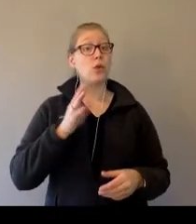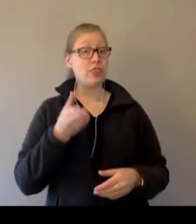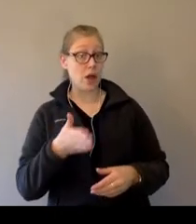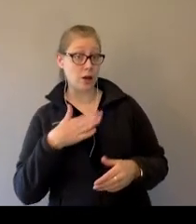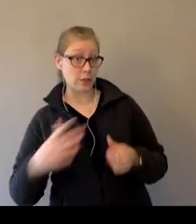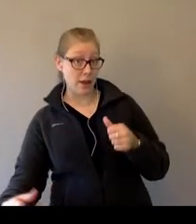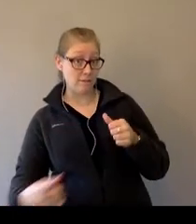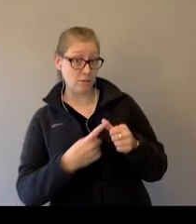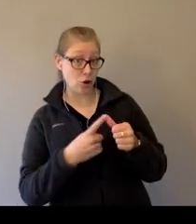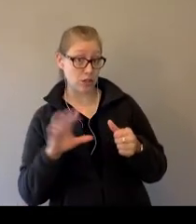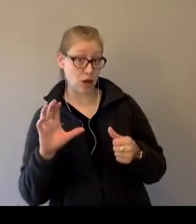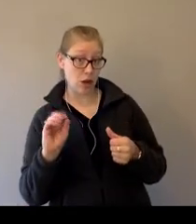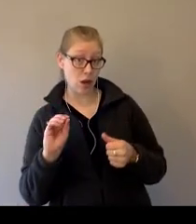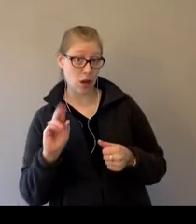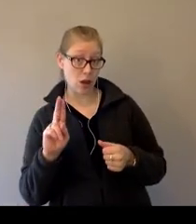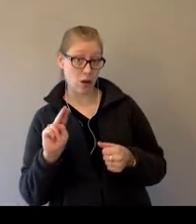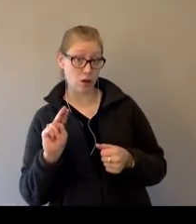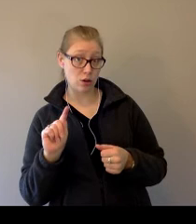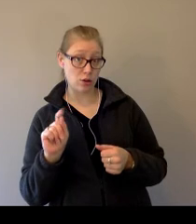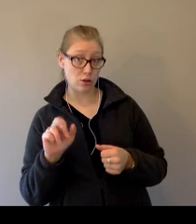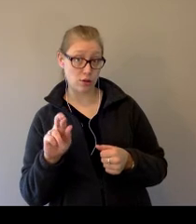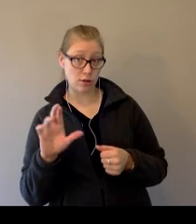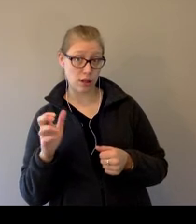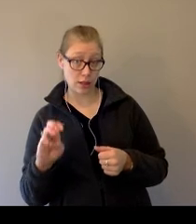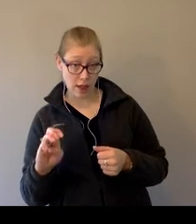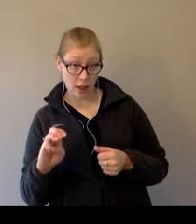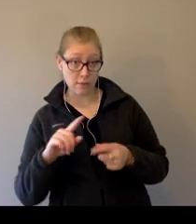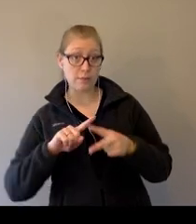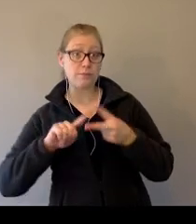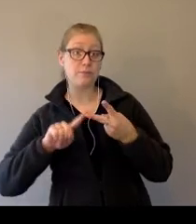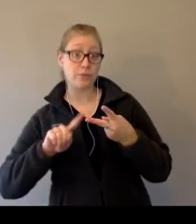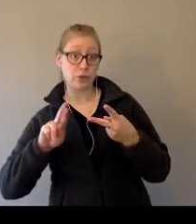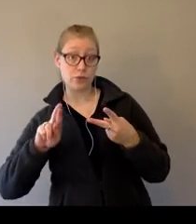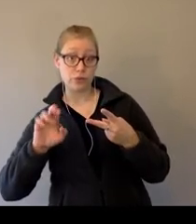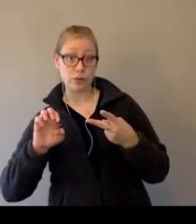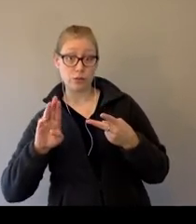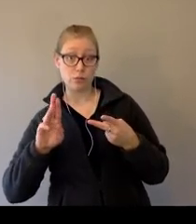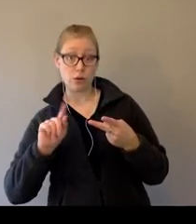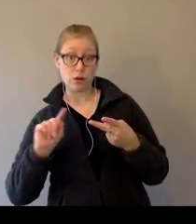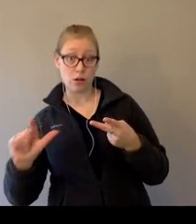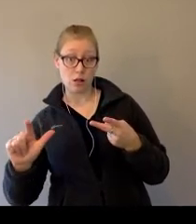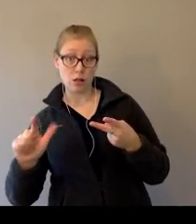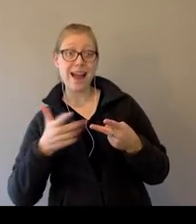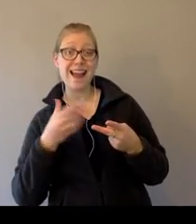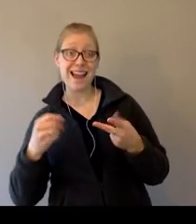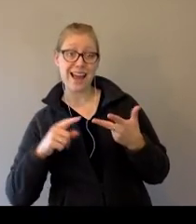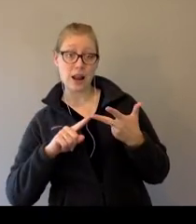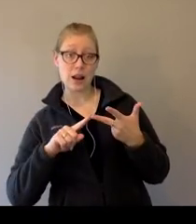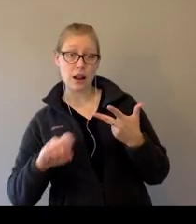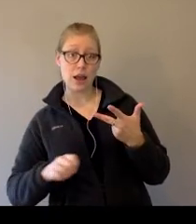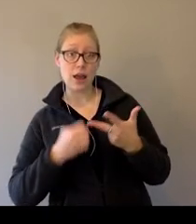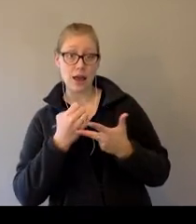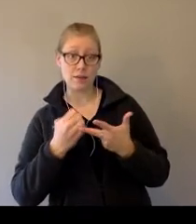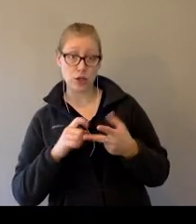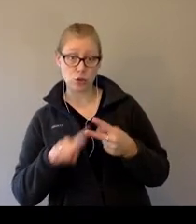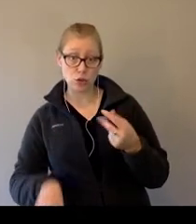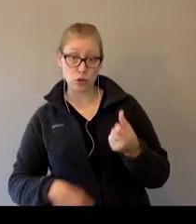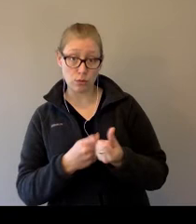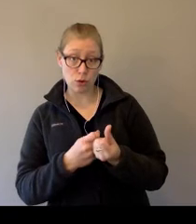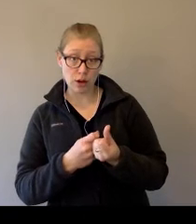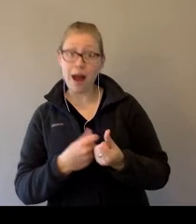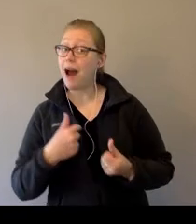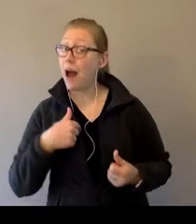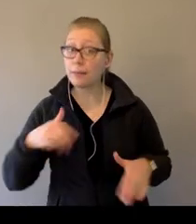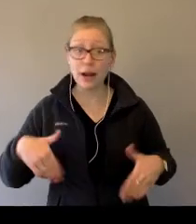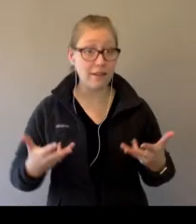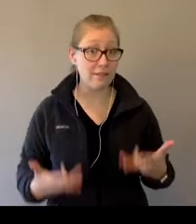counterclaim, rebuttal, and evidence to support the rebuttal. I am not done. I need to include one more